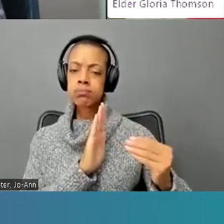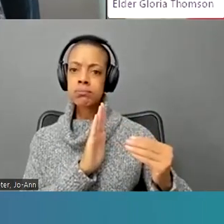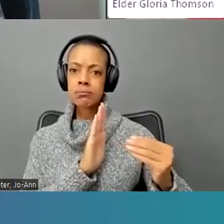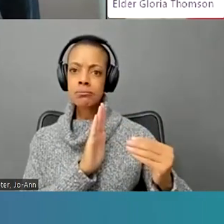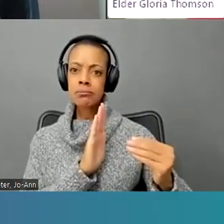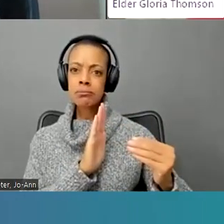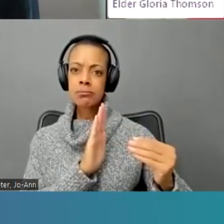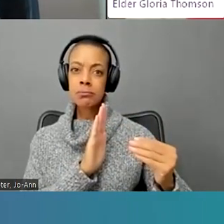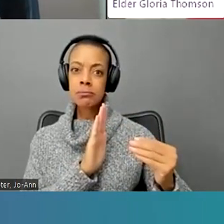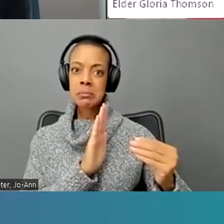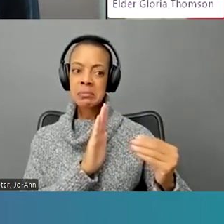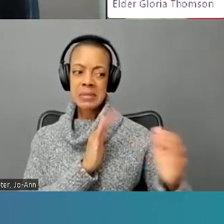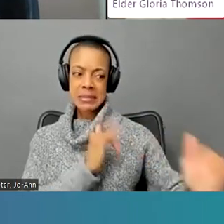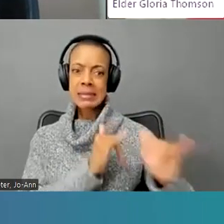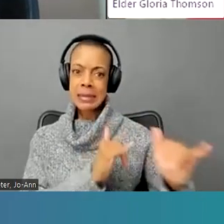like,